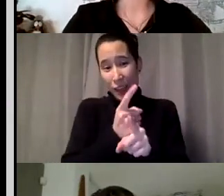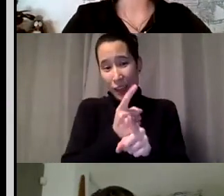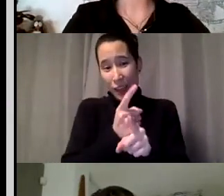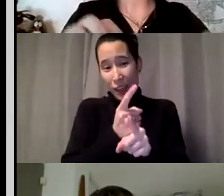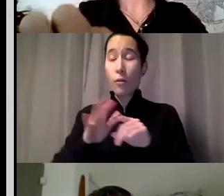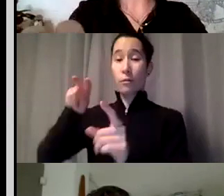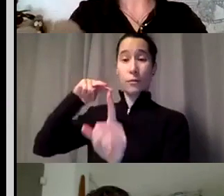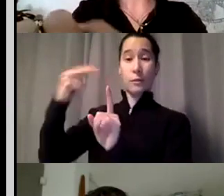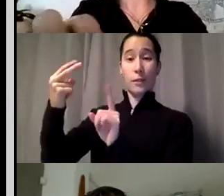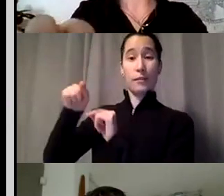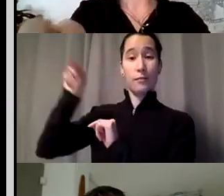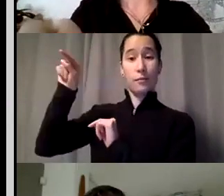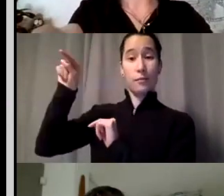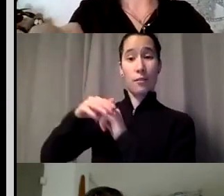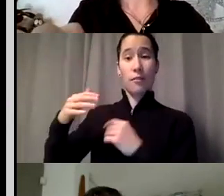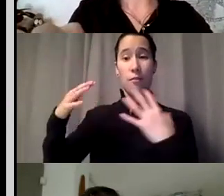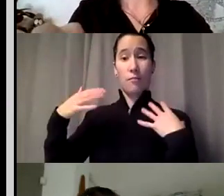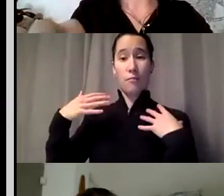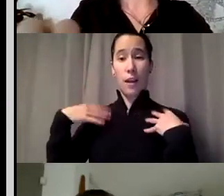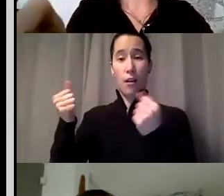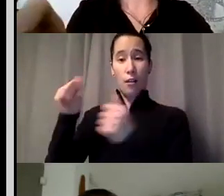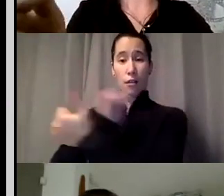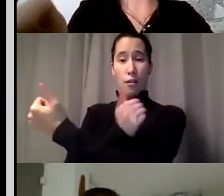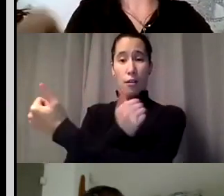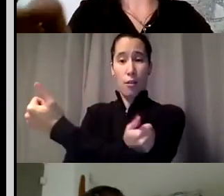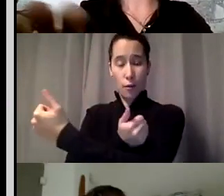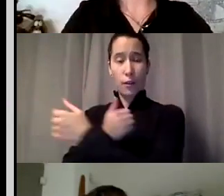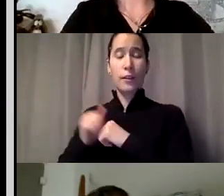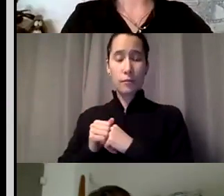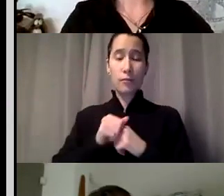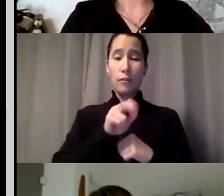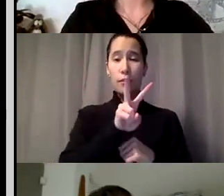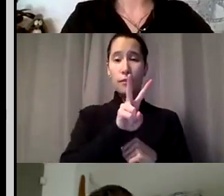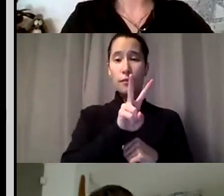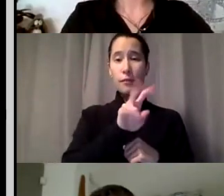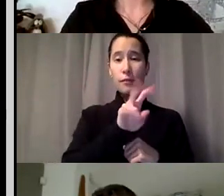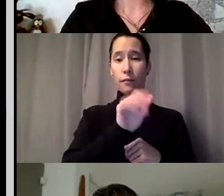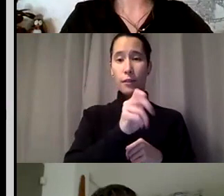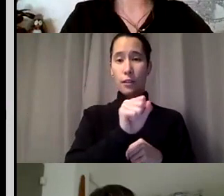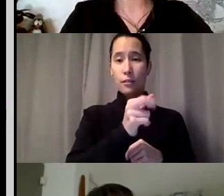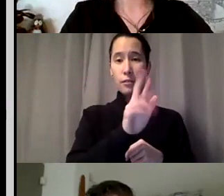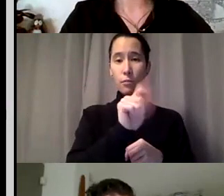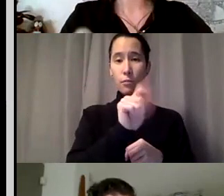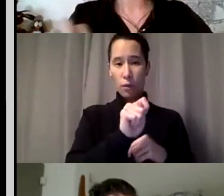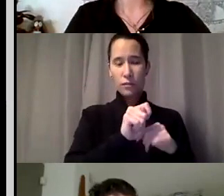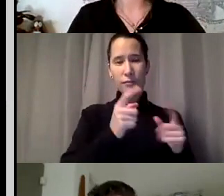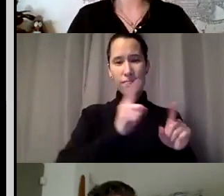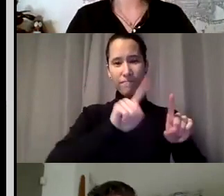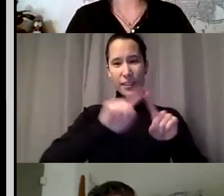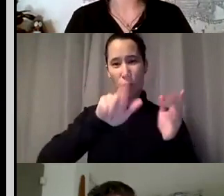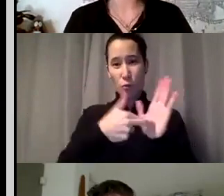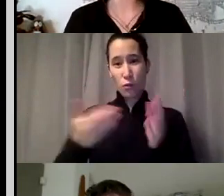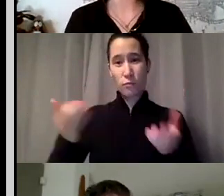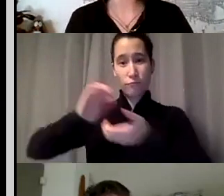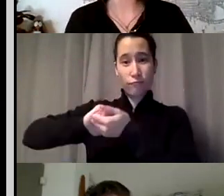perspective, VIA Sport has had different roles, and so we are the sector experts,